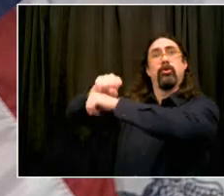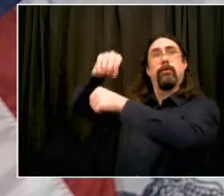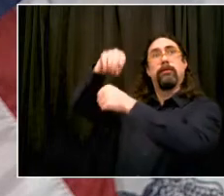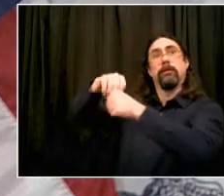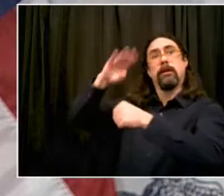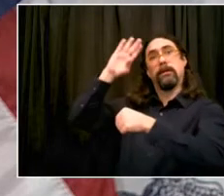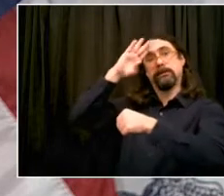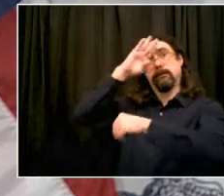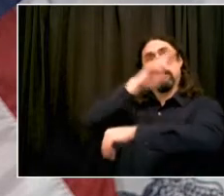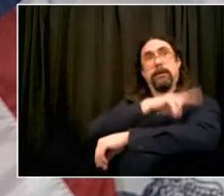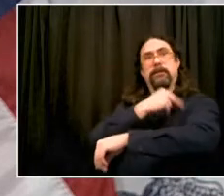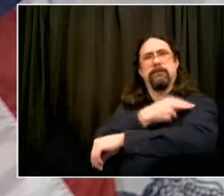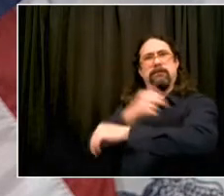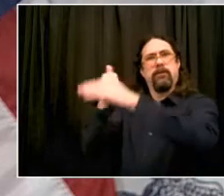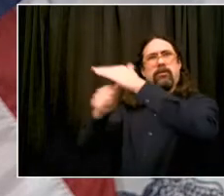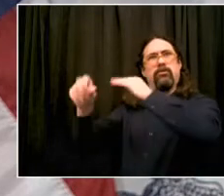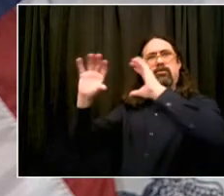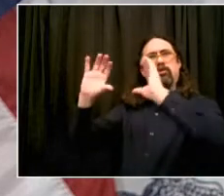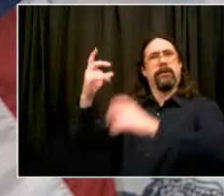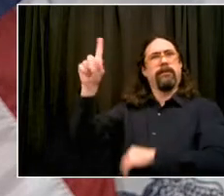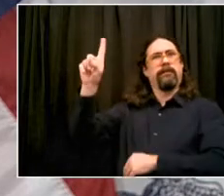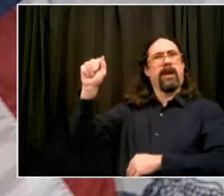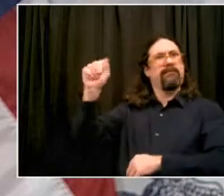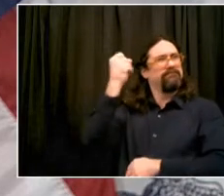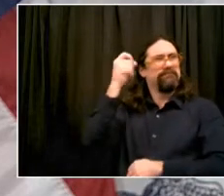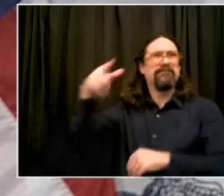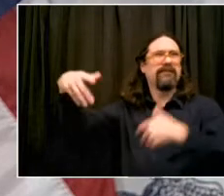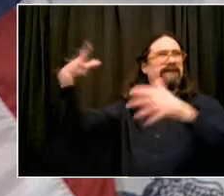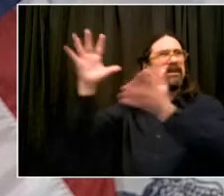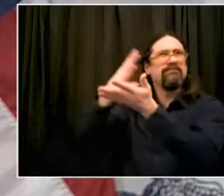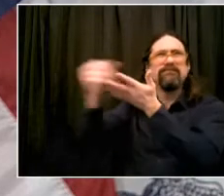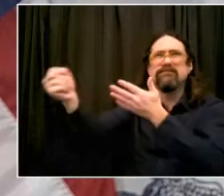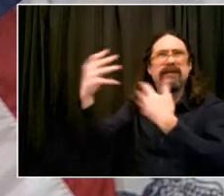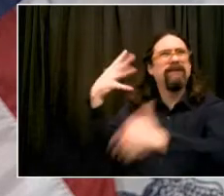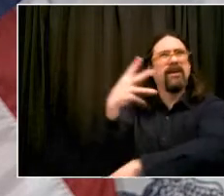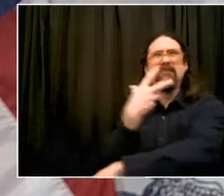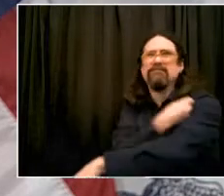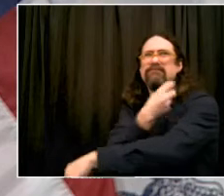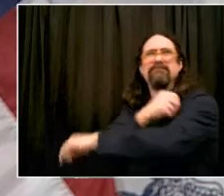I'm going to look. Let me frame it and then turn to Dr. Choksi.